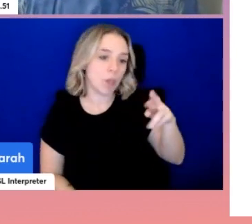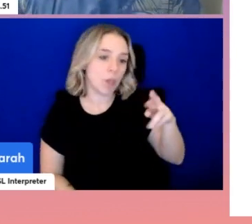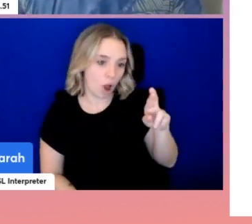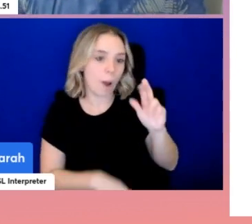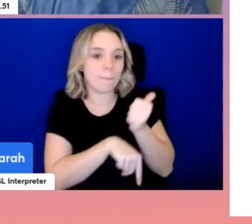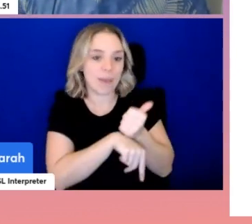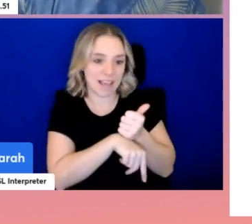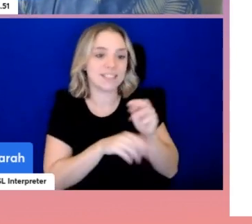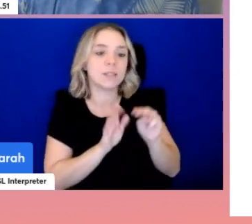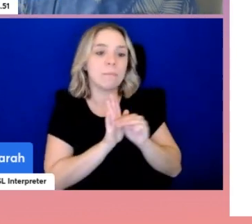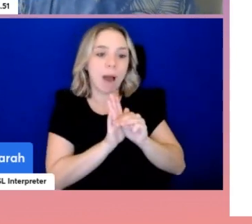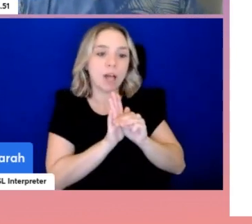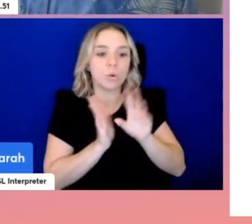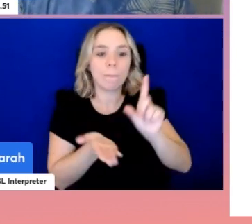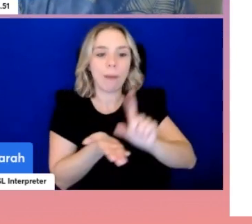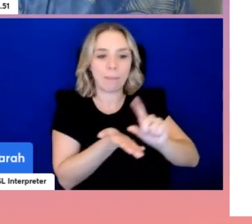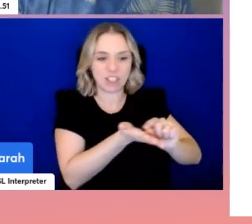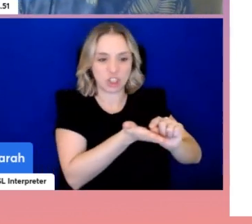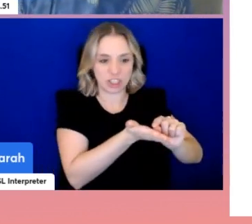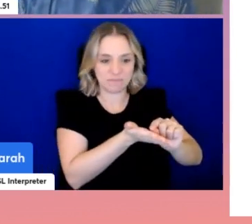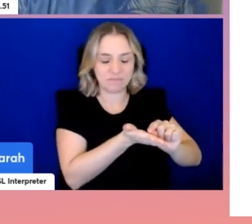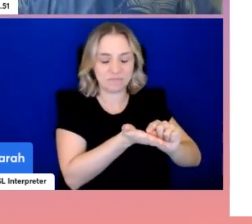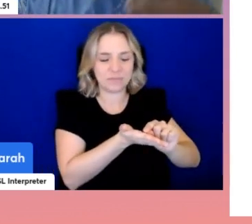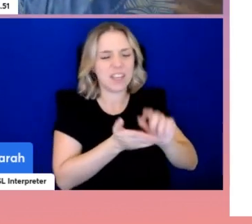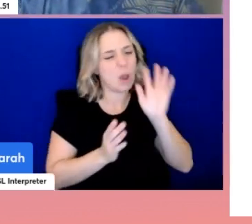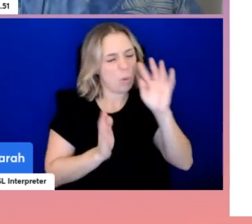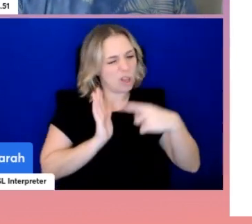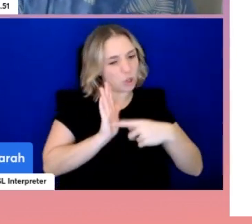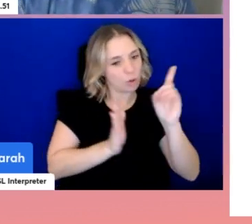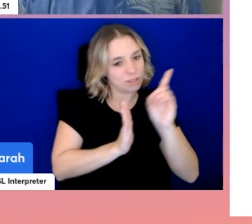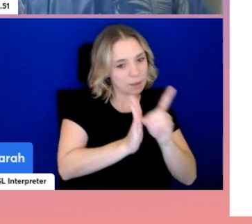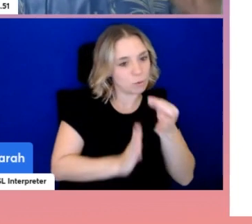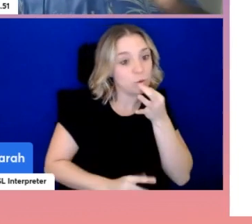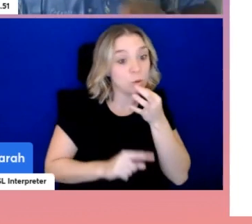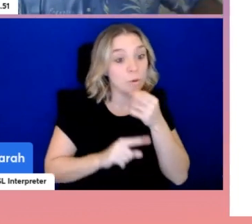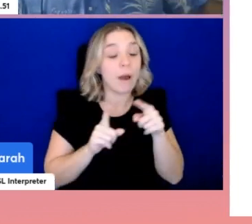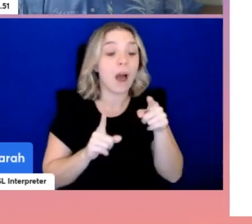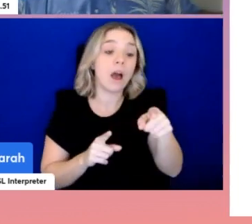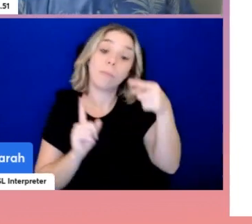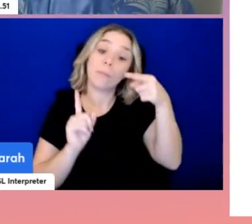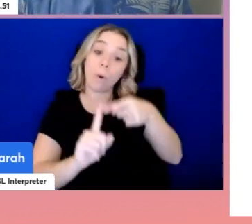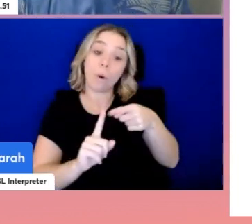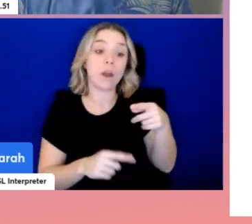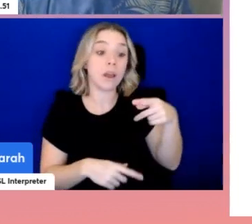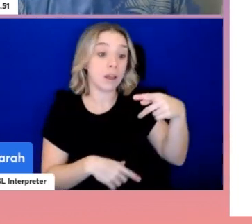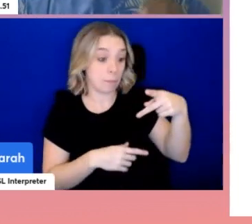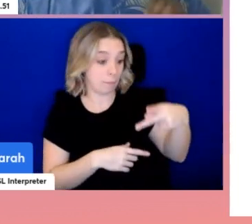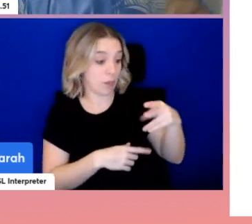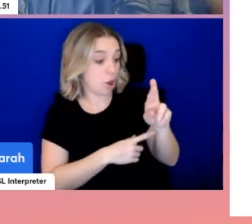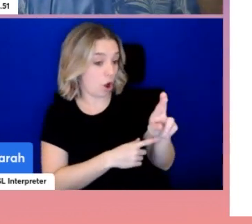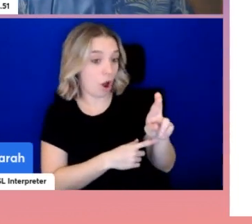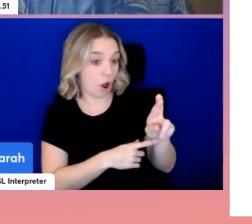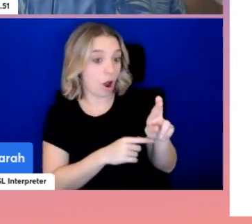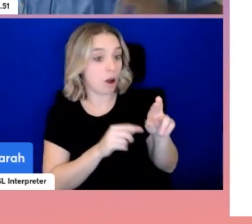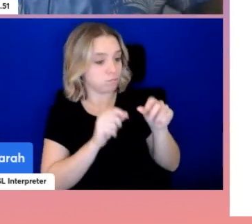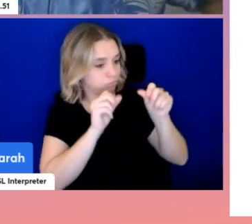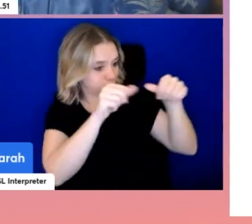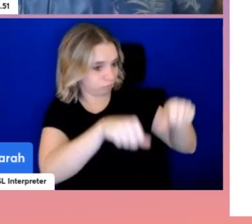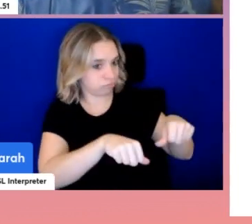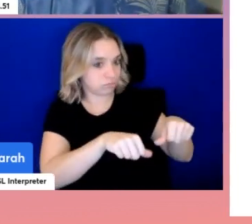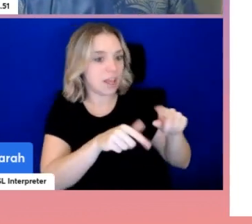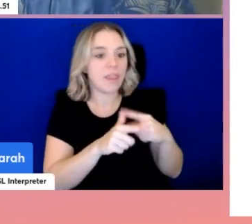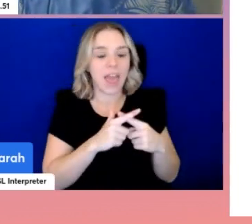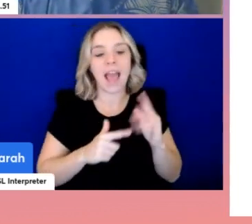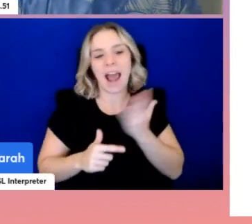here, and we'll get more into this in the demo, but the idea here is that you can put in a PR and our CI/CD on the back end will handle actually having